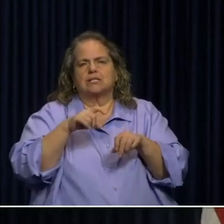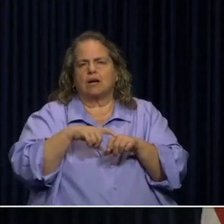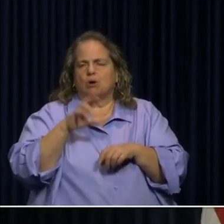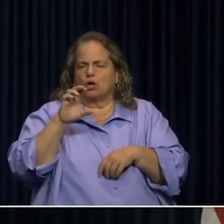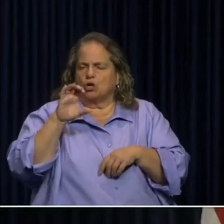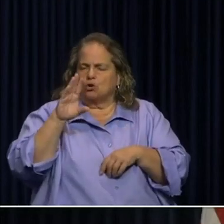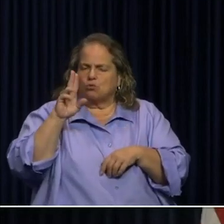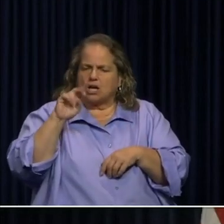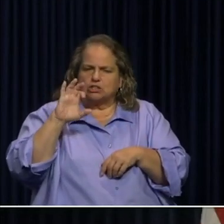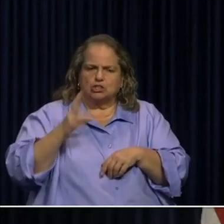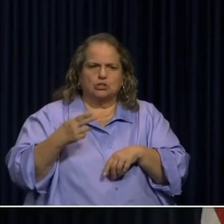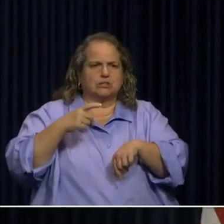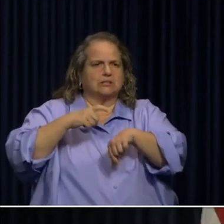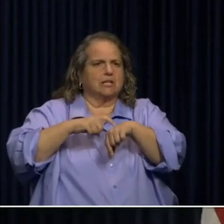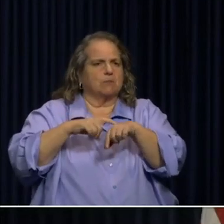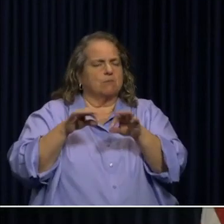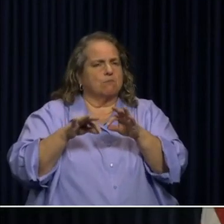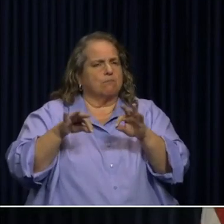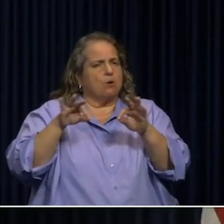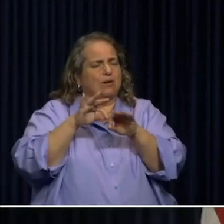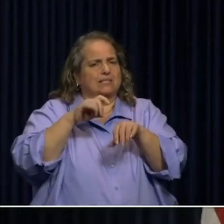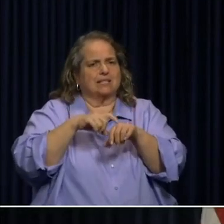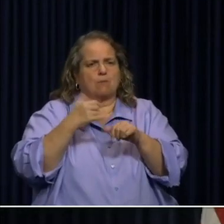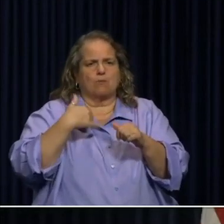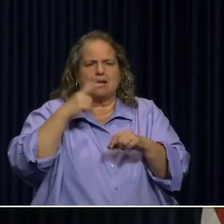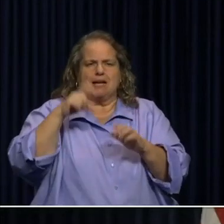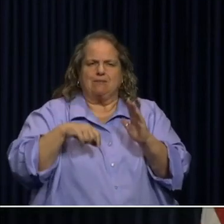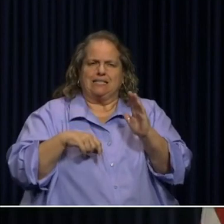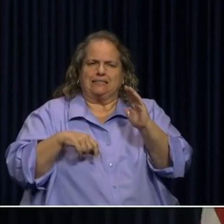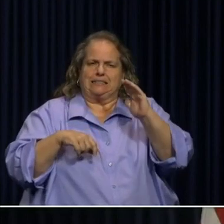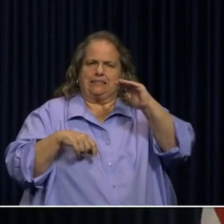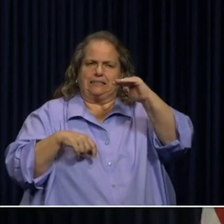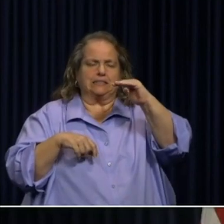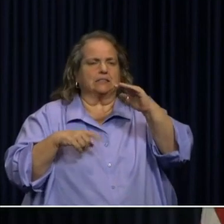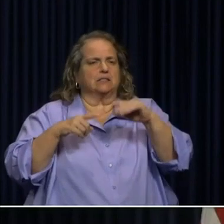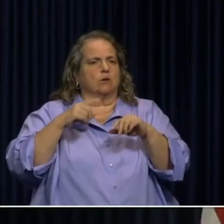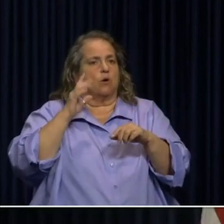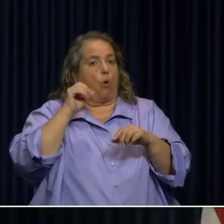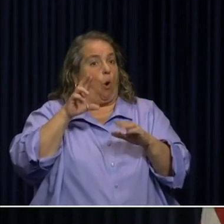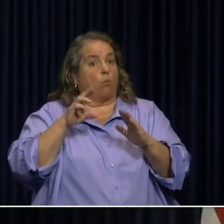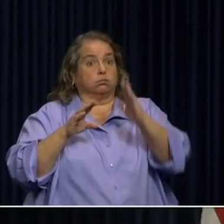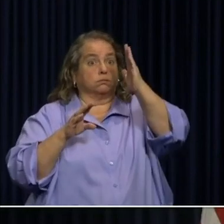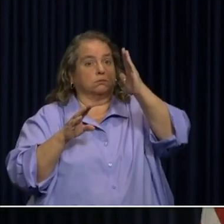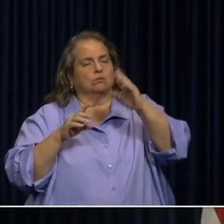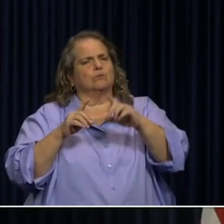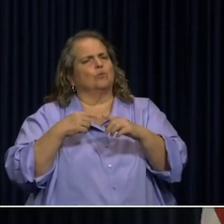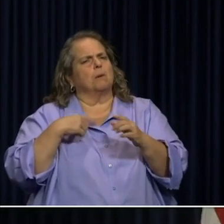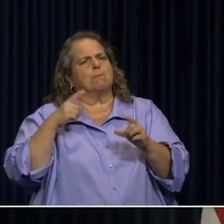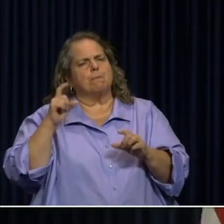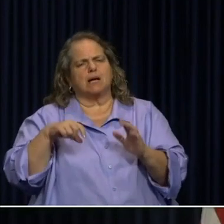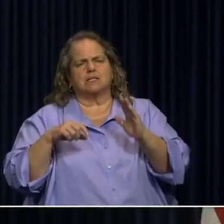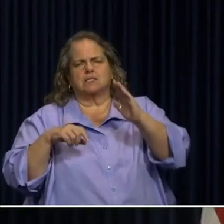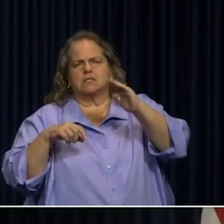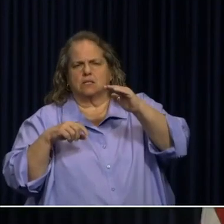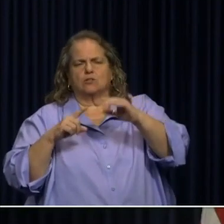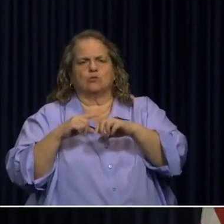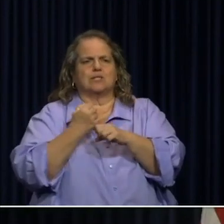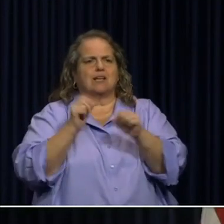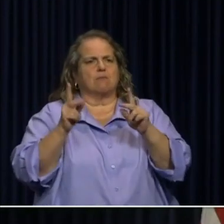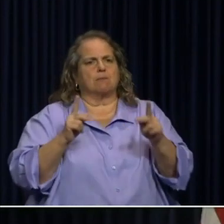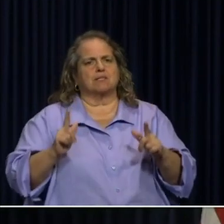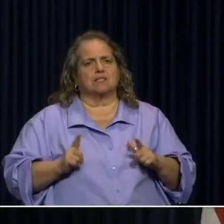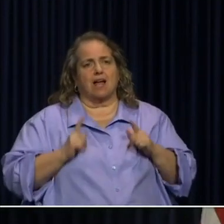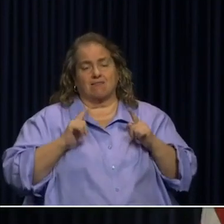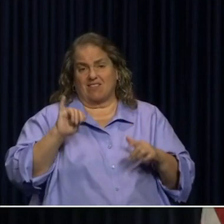for us making sure that we flatten the curve and that we save people's lives. This is a tough week for that to be our reality, but it is